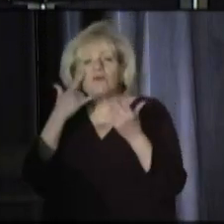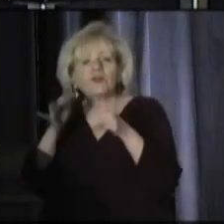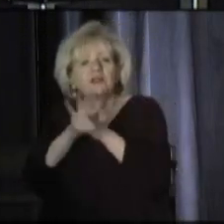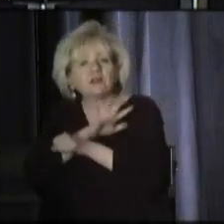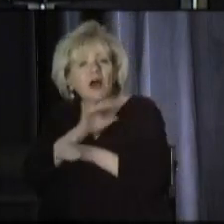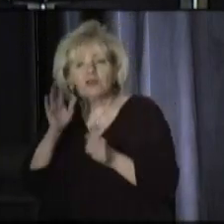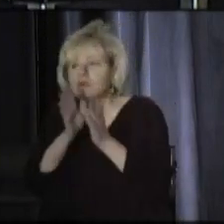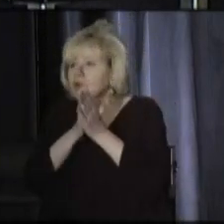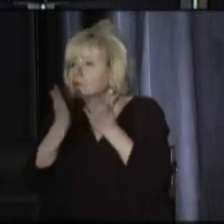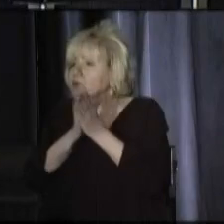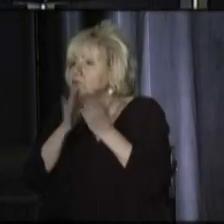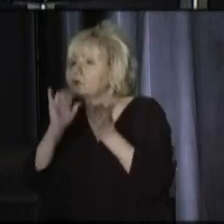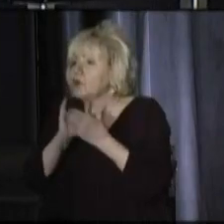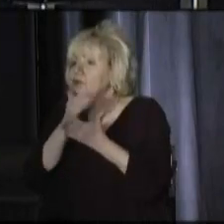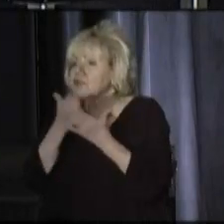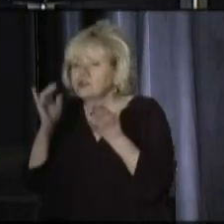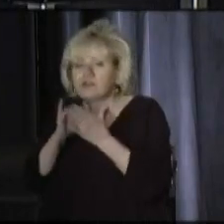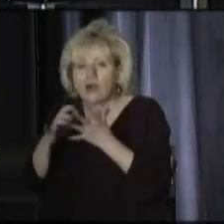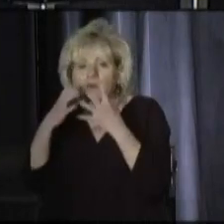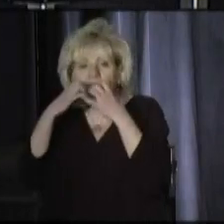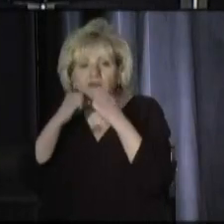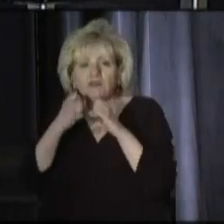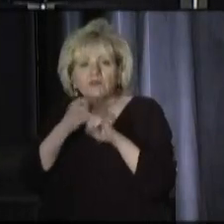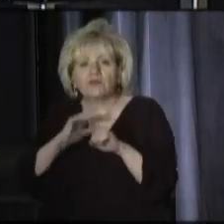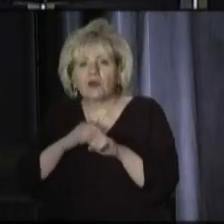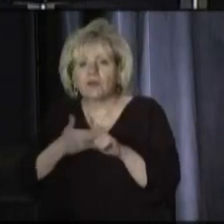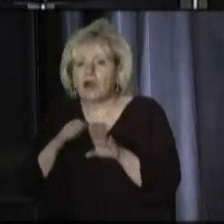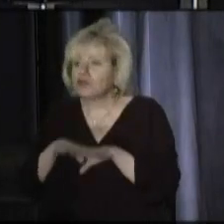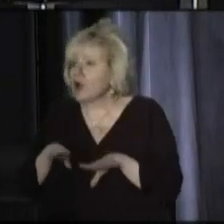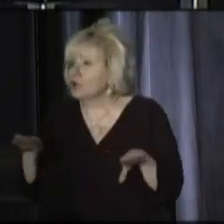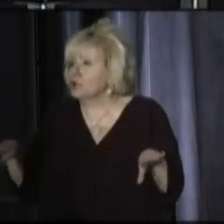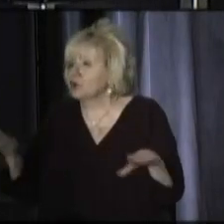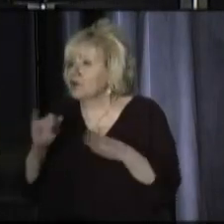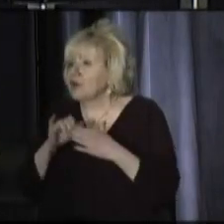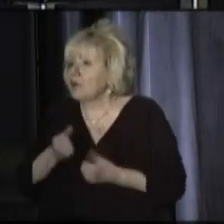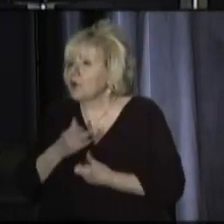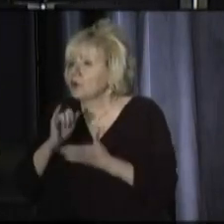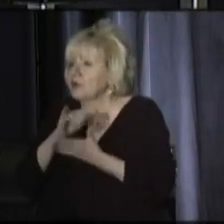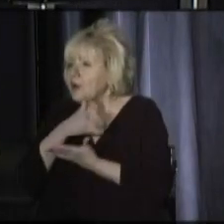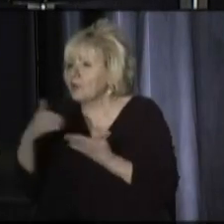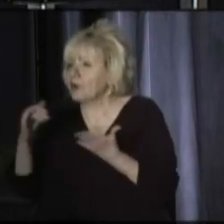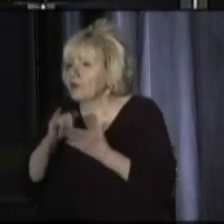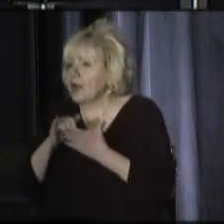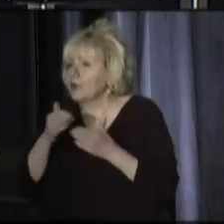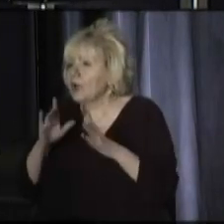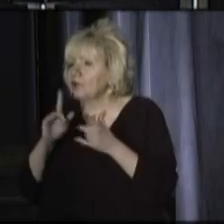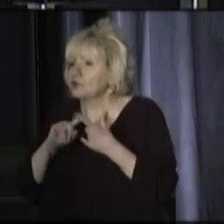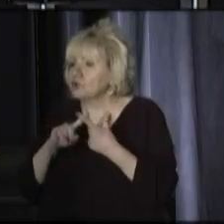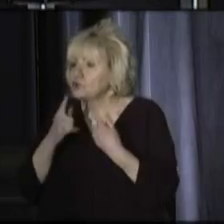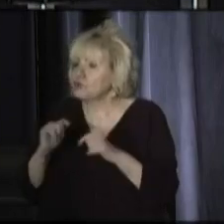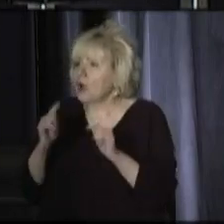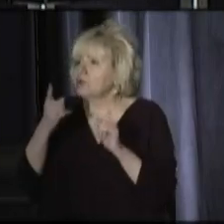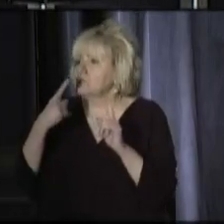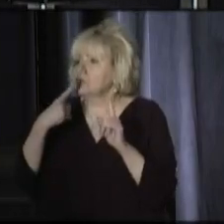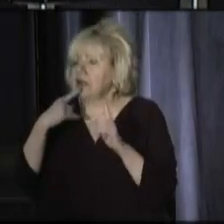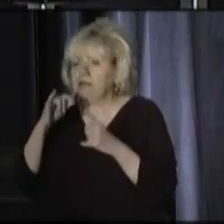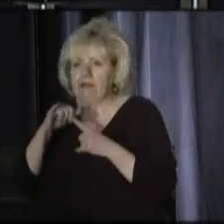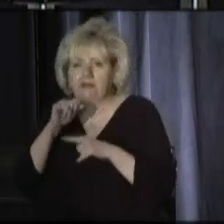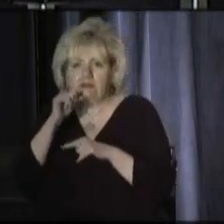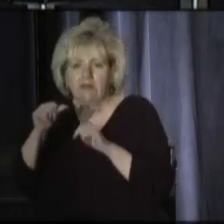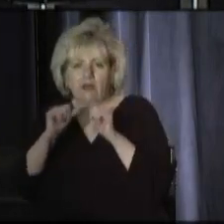became stories. And in terms of topic, what's interesting to me that I'm just now seeing is that the stories I'm writing